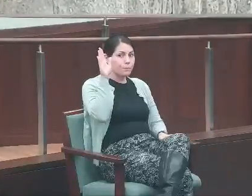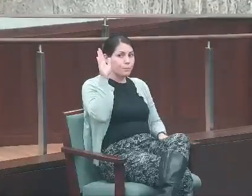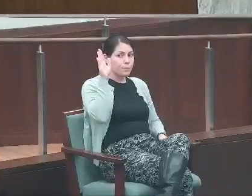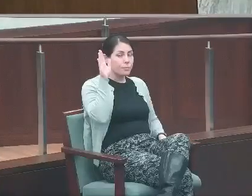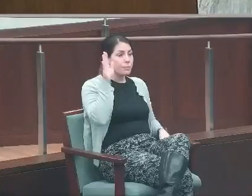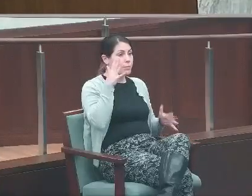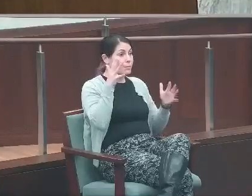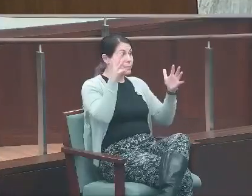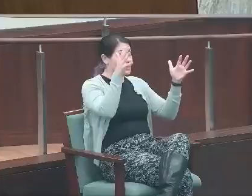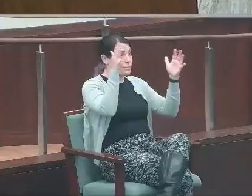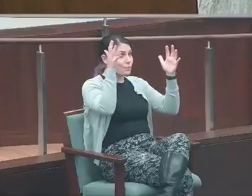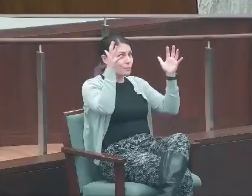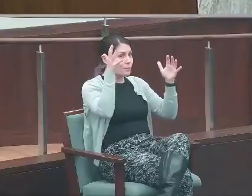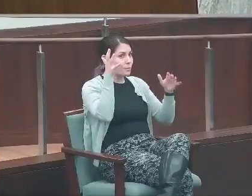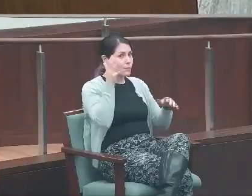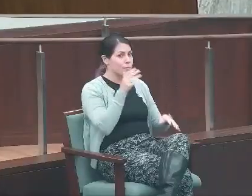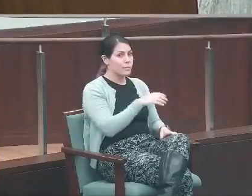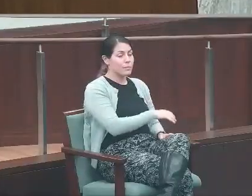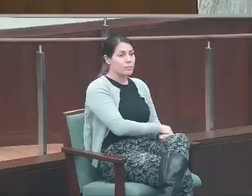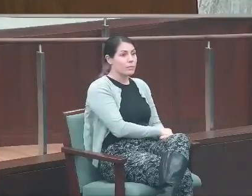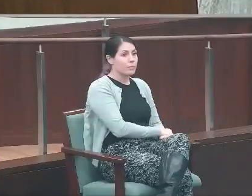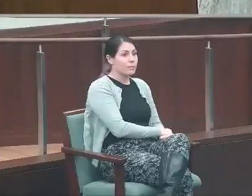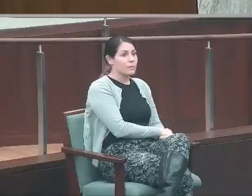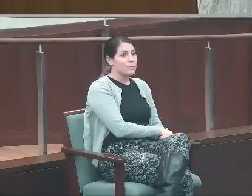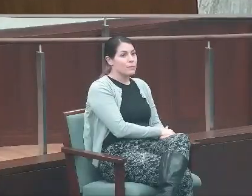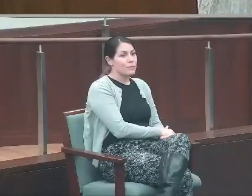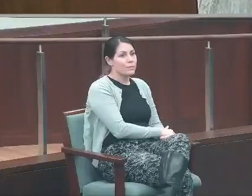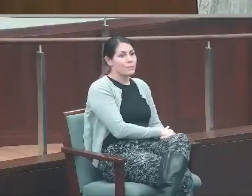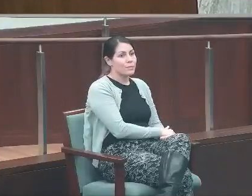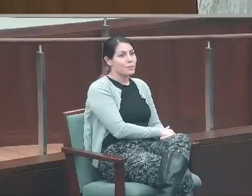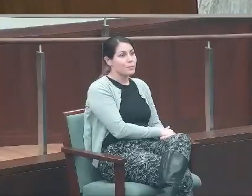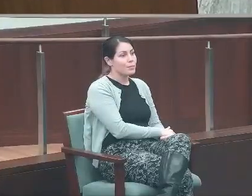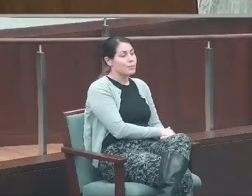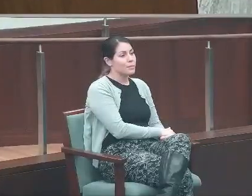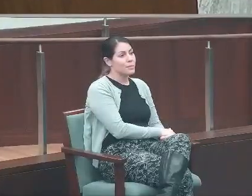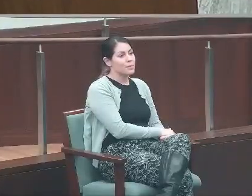applause for all of your work. Thank you.